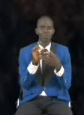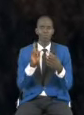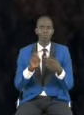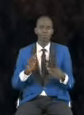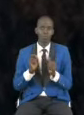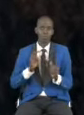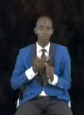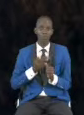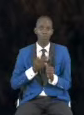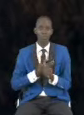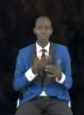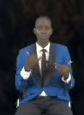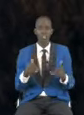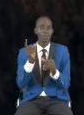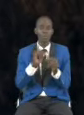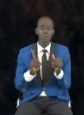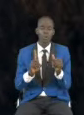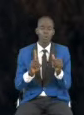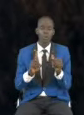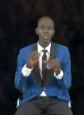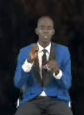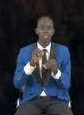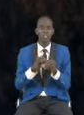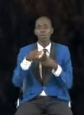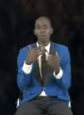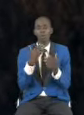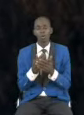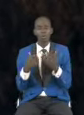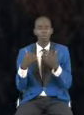every country in Africa. Give me a good amen.